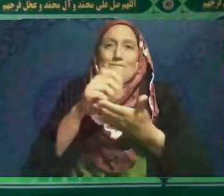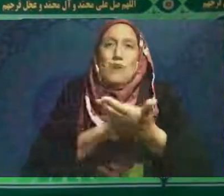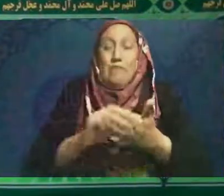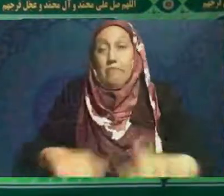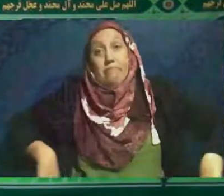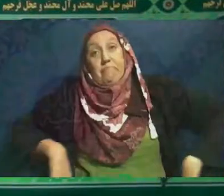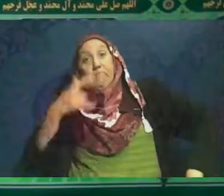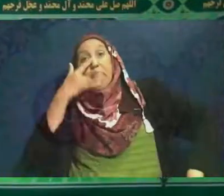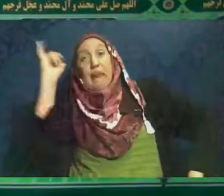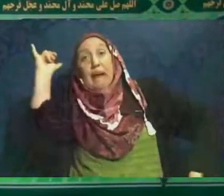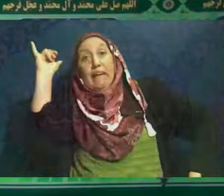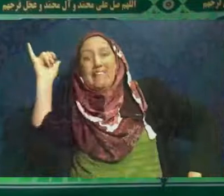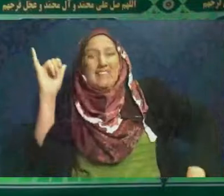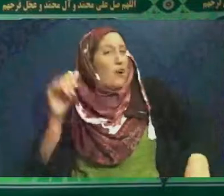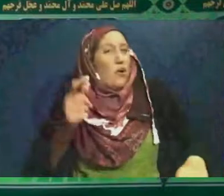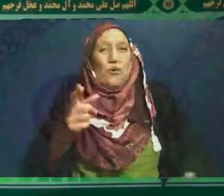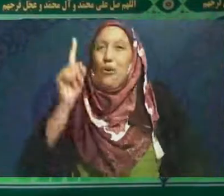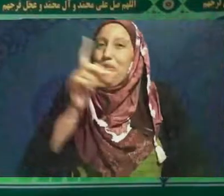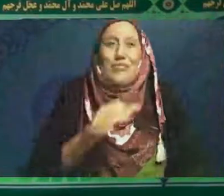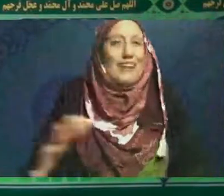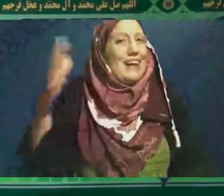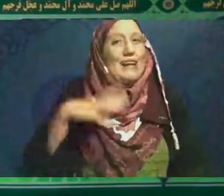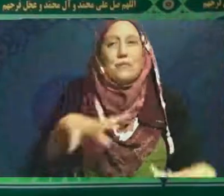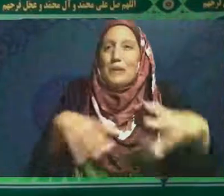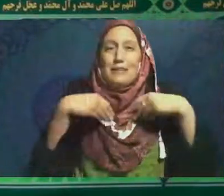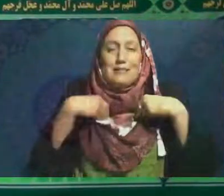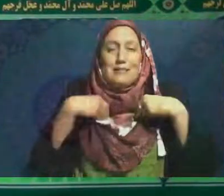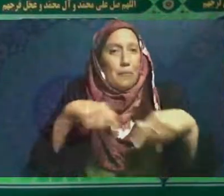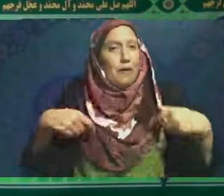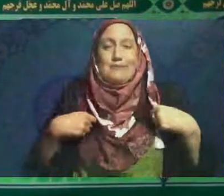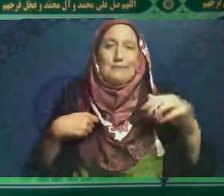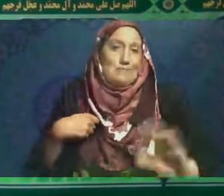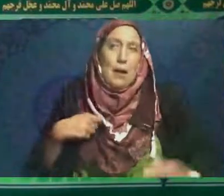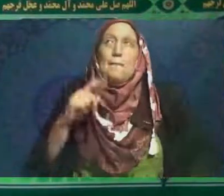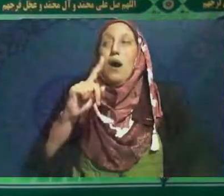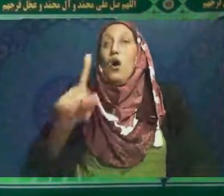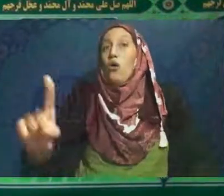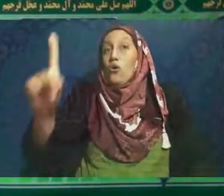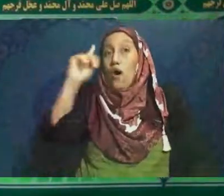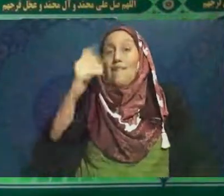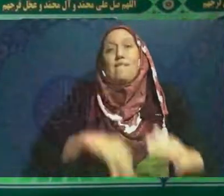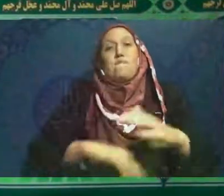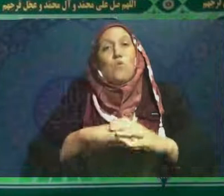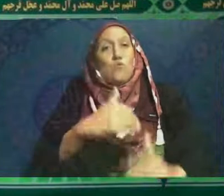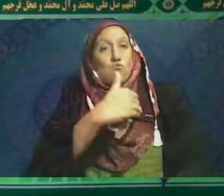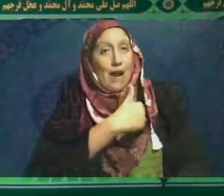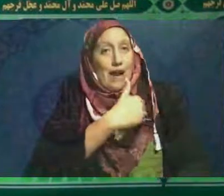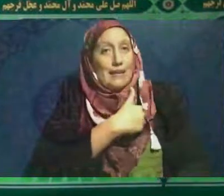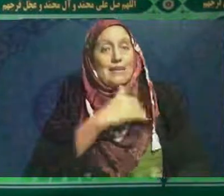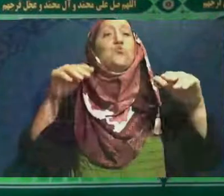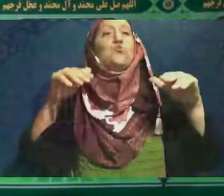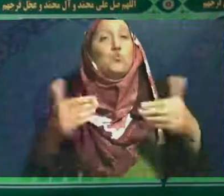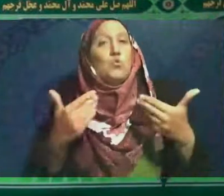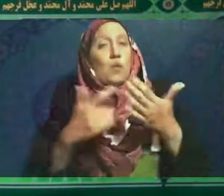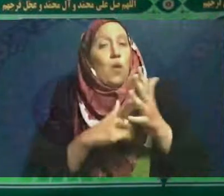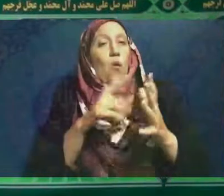that I have introduced a law in this universe that for those who made a mess in their life sometimes, went astray